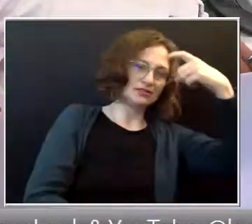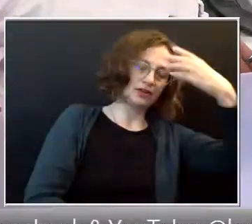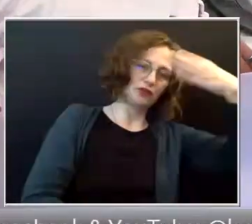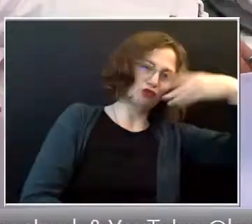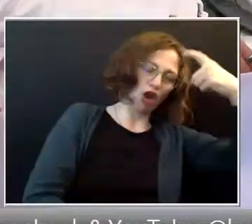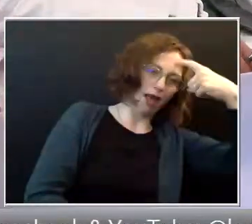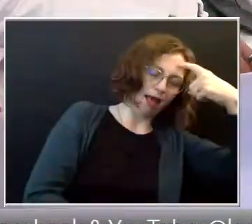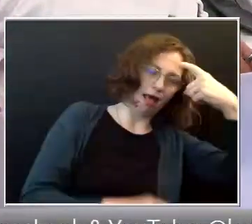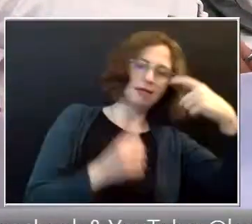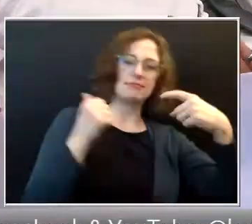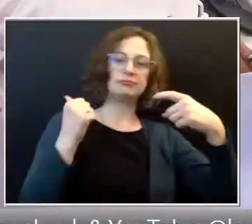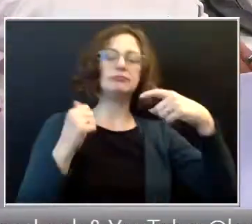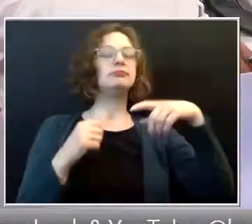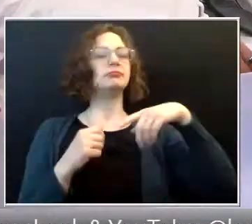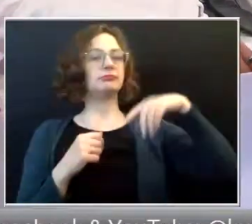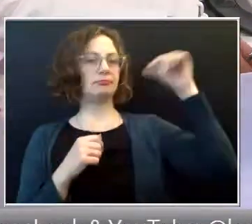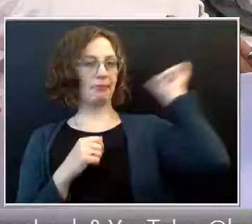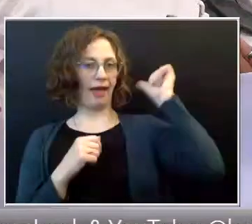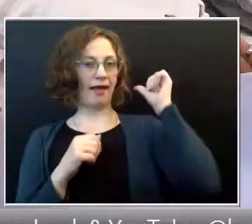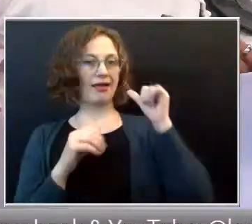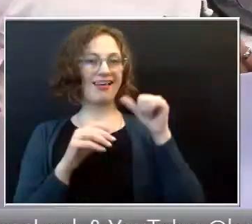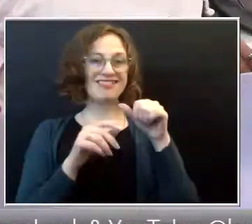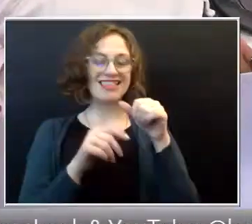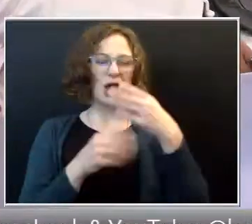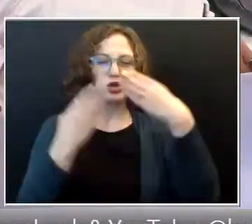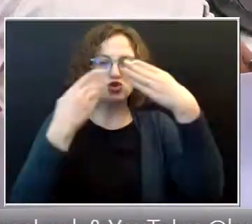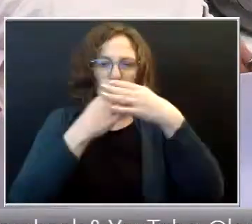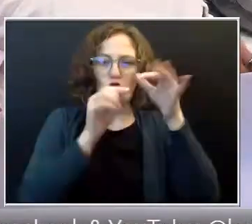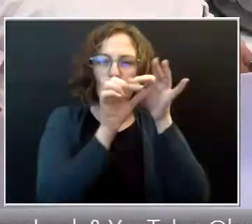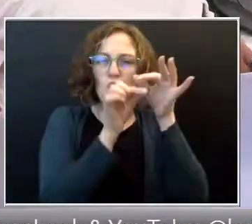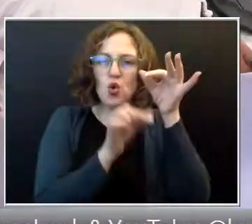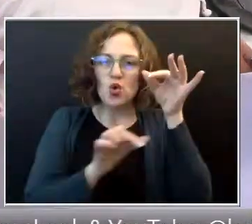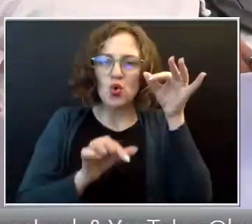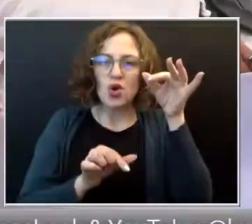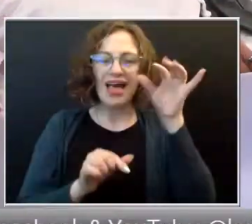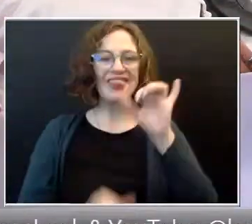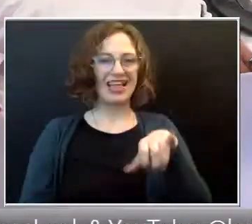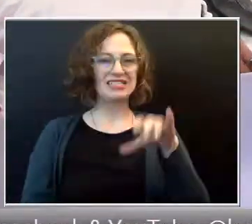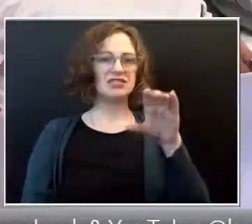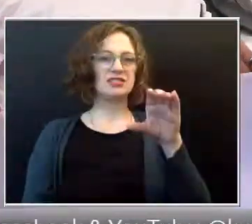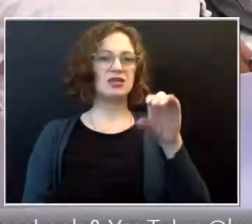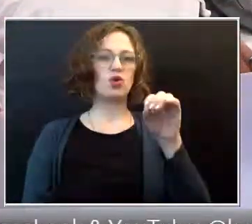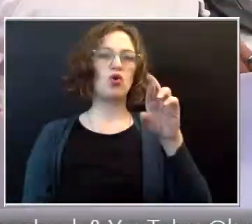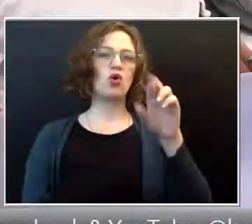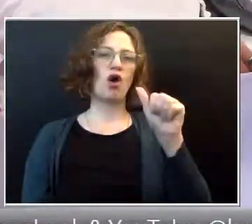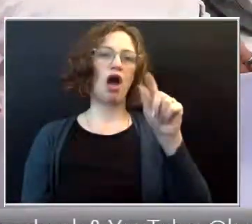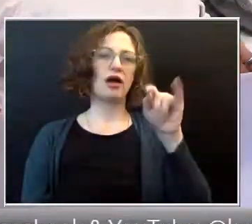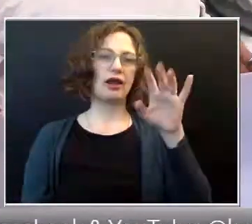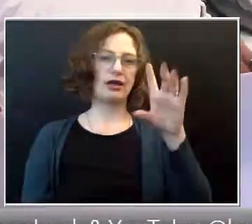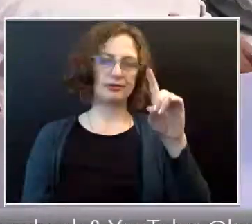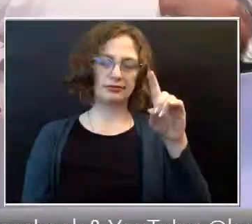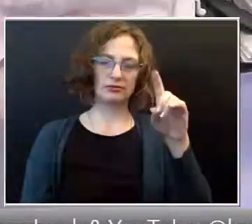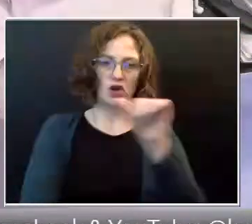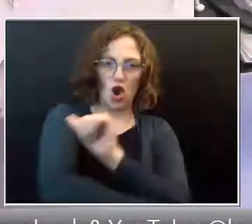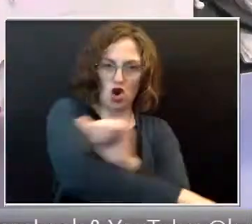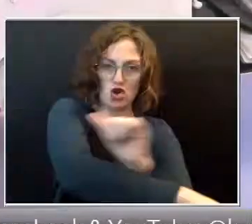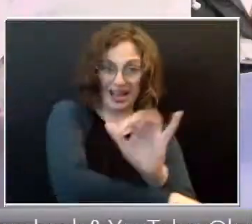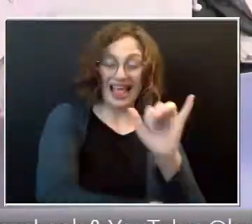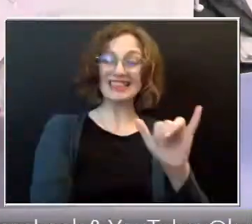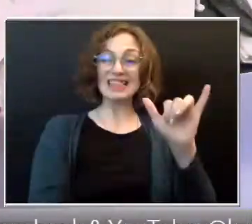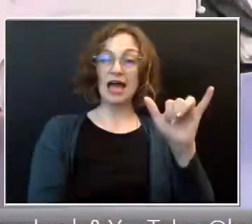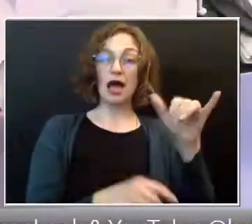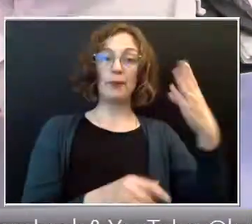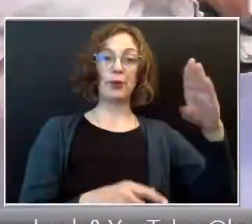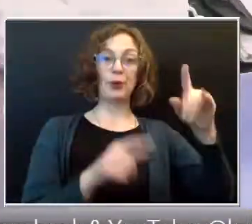that dark line, that is his carotid artery, and in the blue area, that's the whole area that's missing blood flow. So a very large